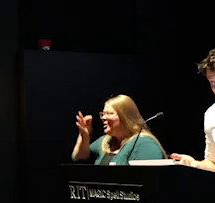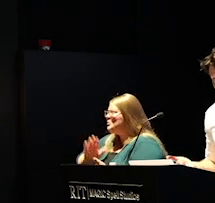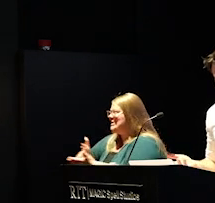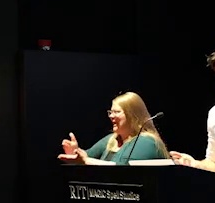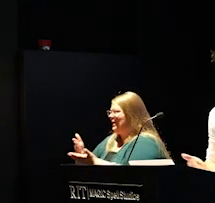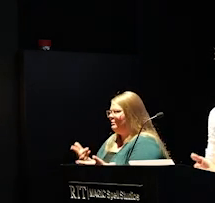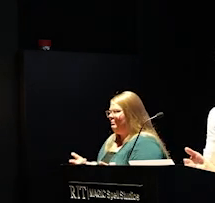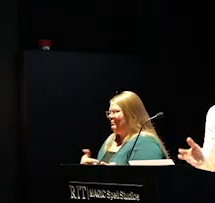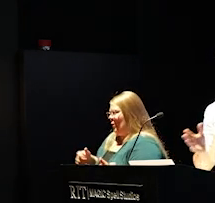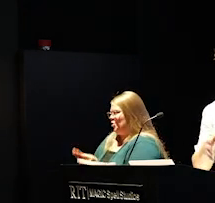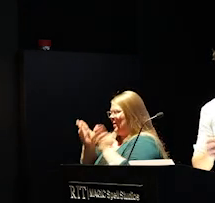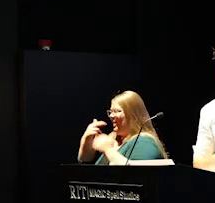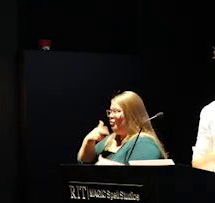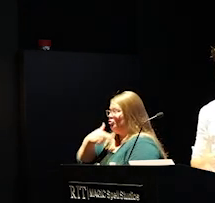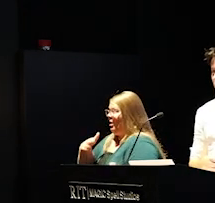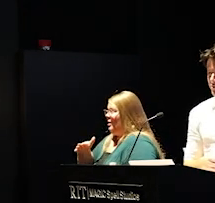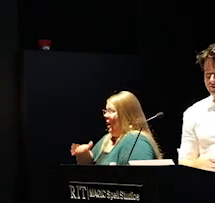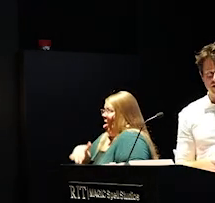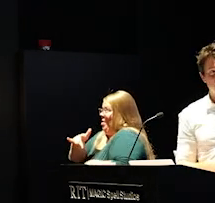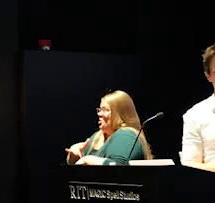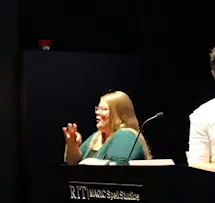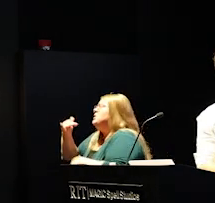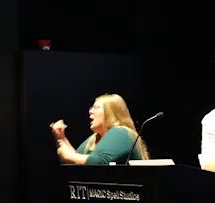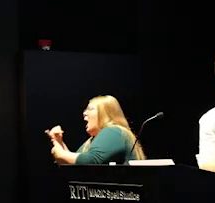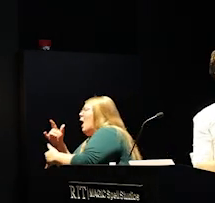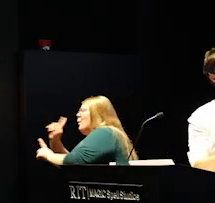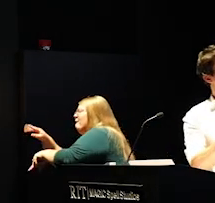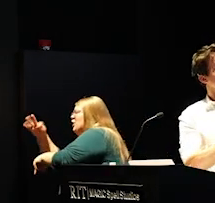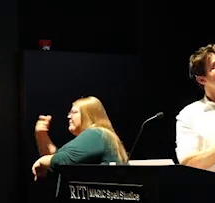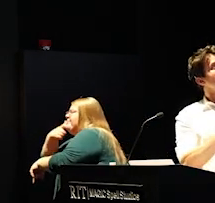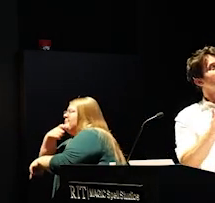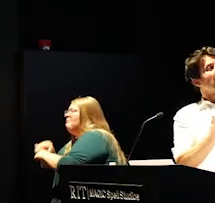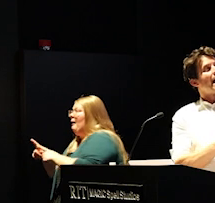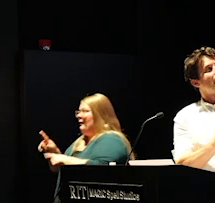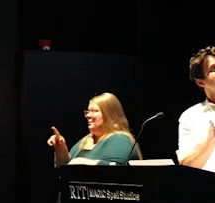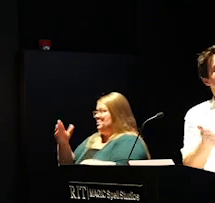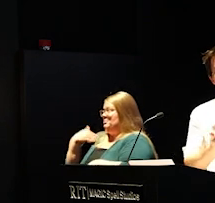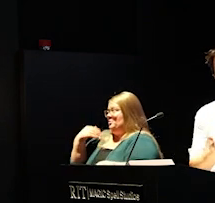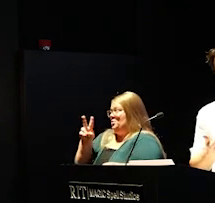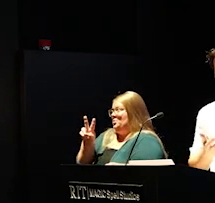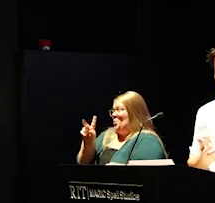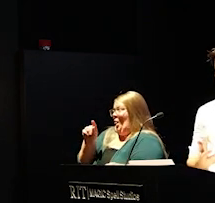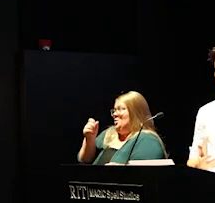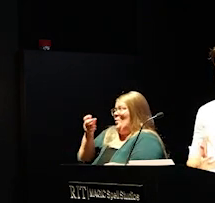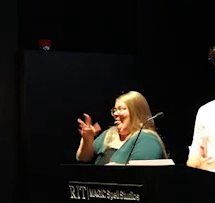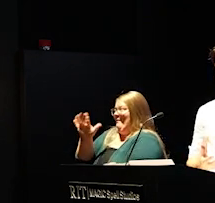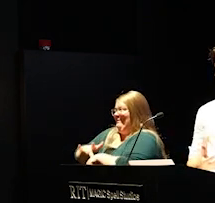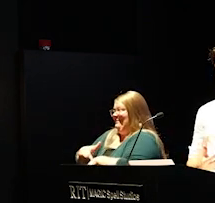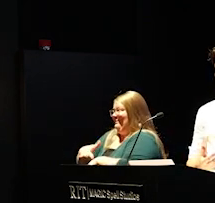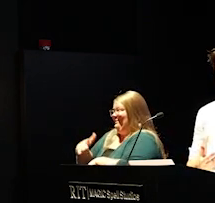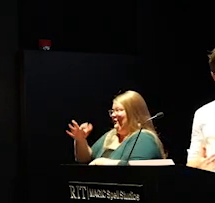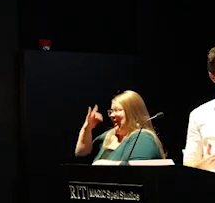I'd never been to France. I've since been there, but before I opened the restaurant, I'd never been to France. We're opening a French restaurant, and we wanted it to